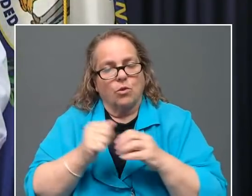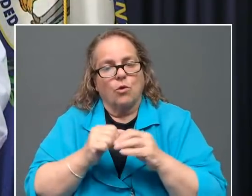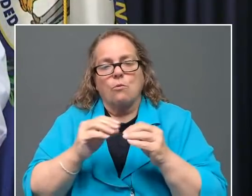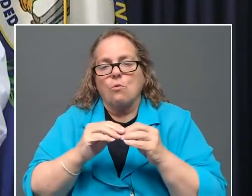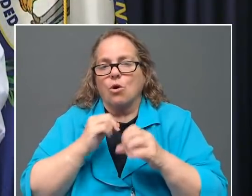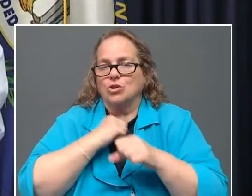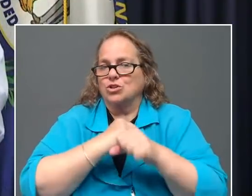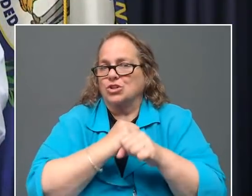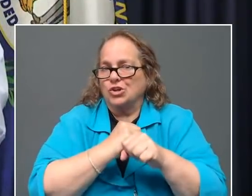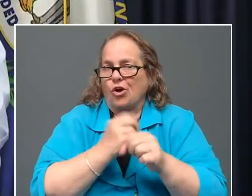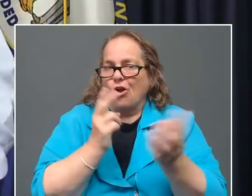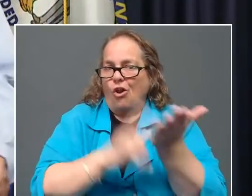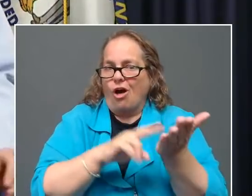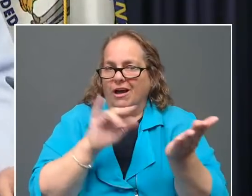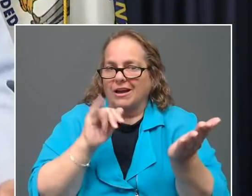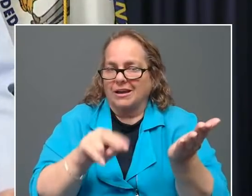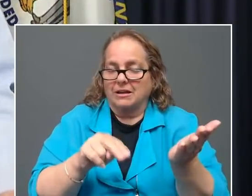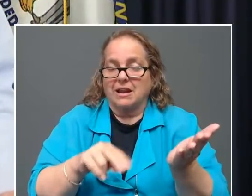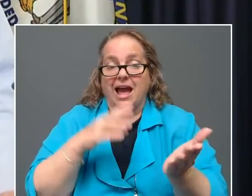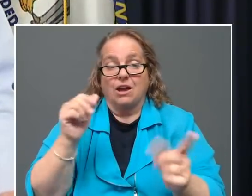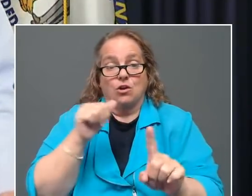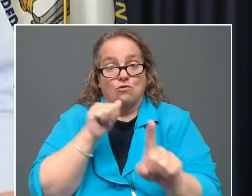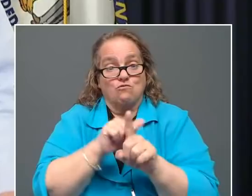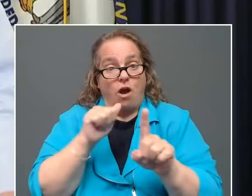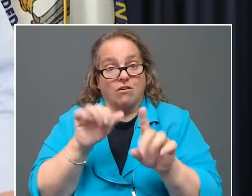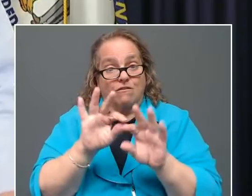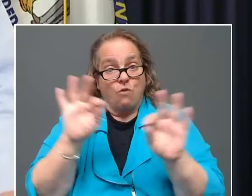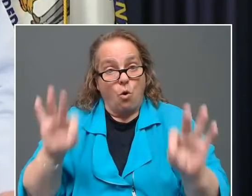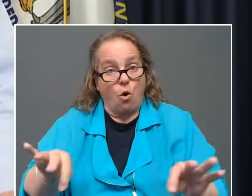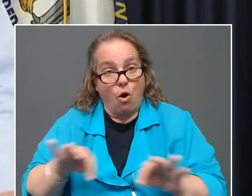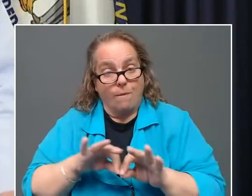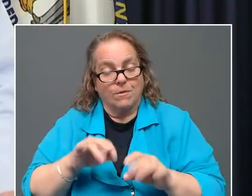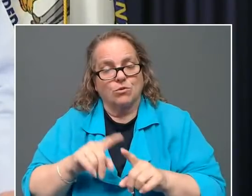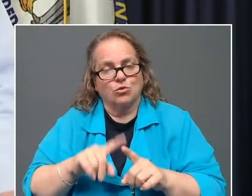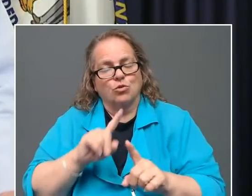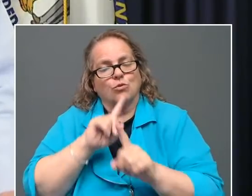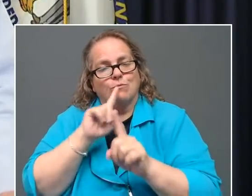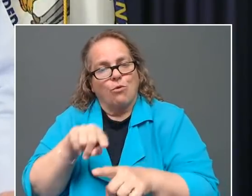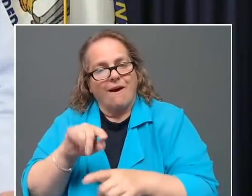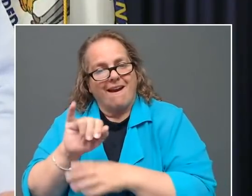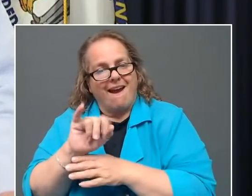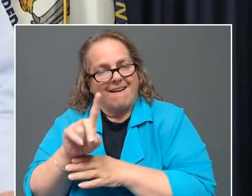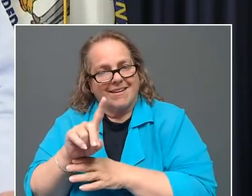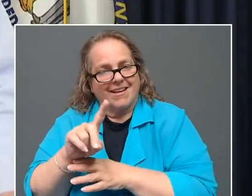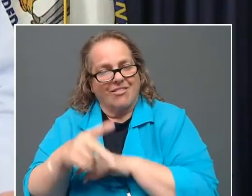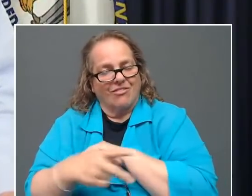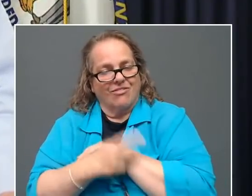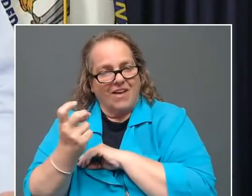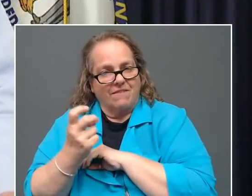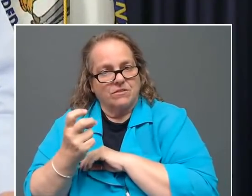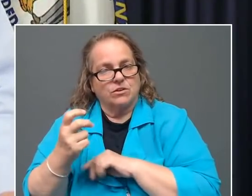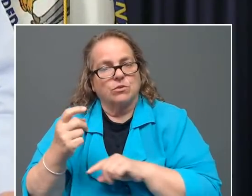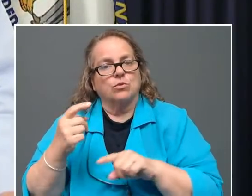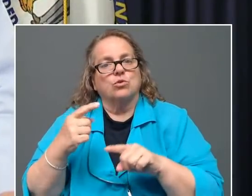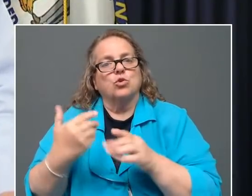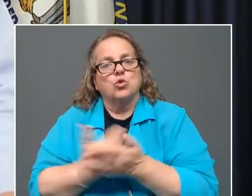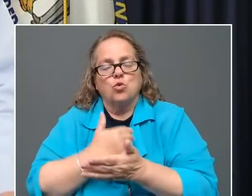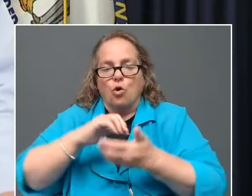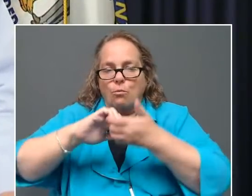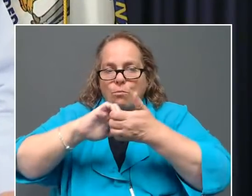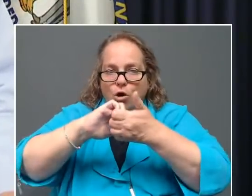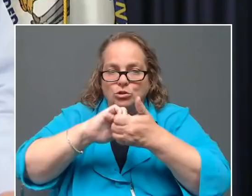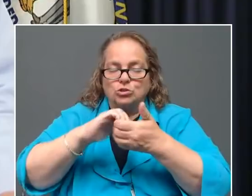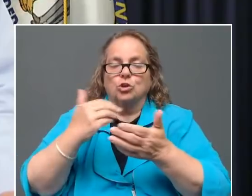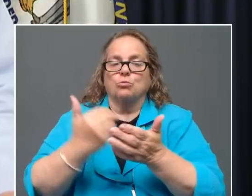updated the fraud form to report identity theft on the site, enter into a new partnership to adopt new security measures,